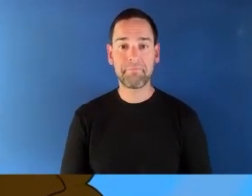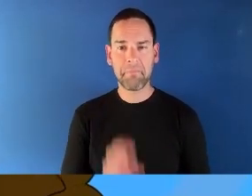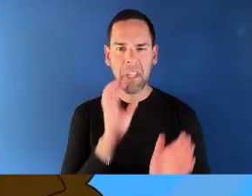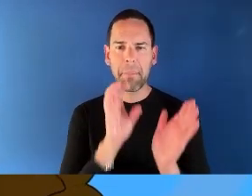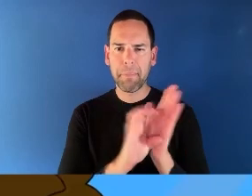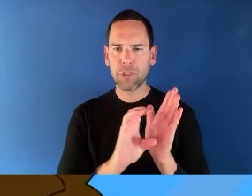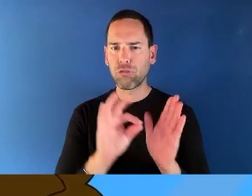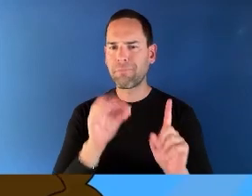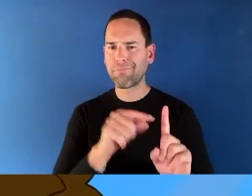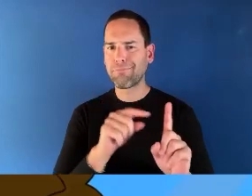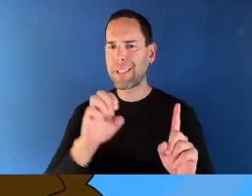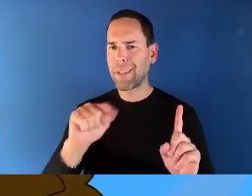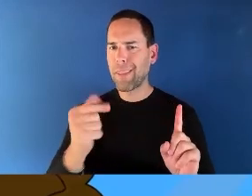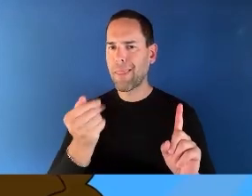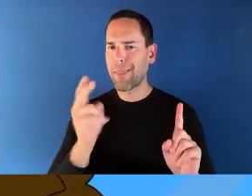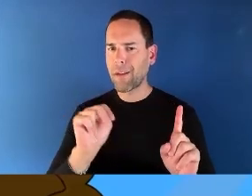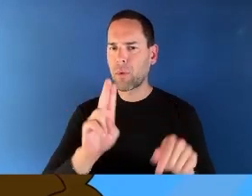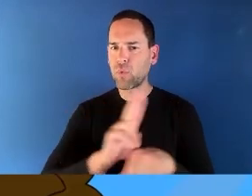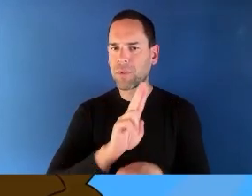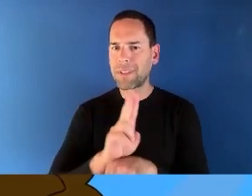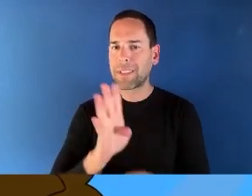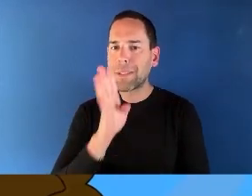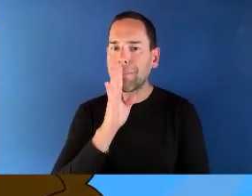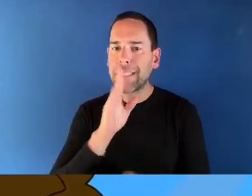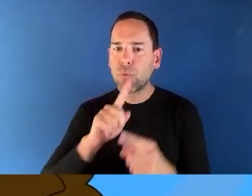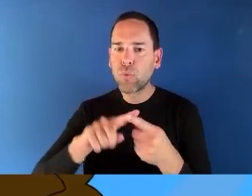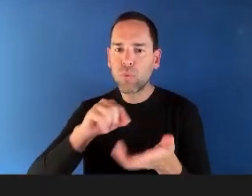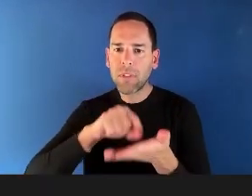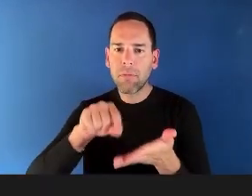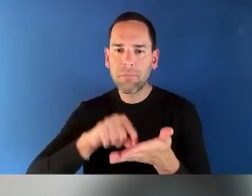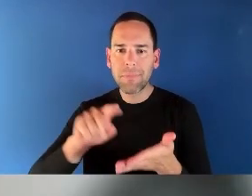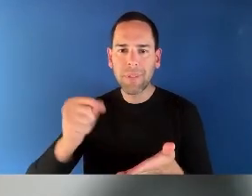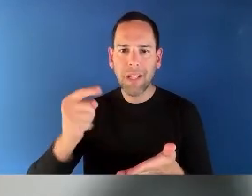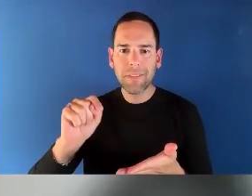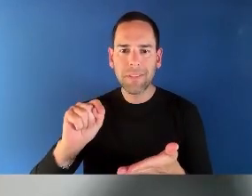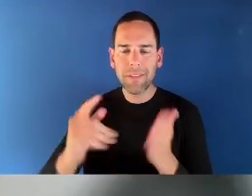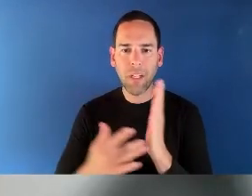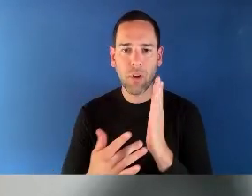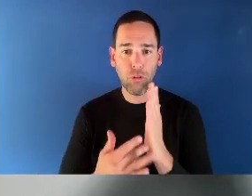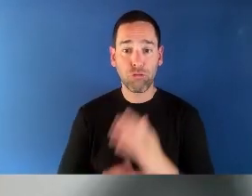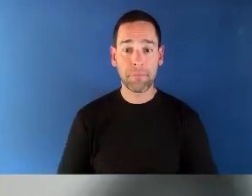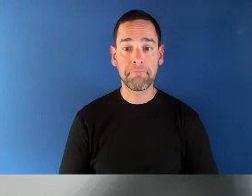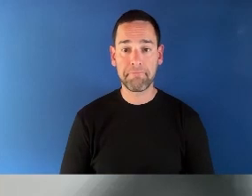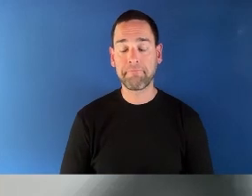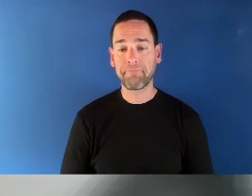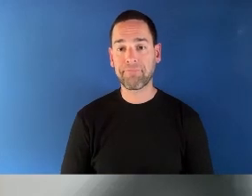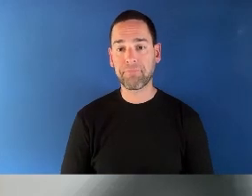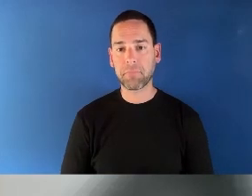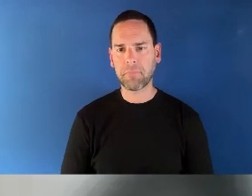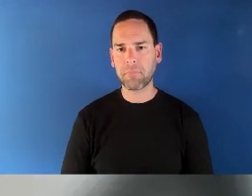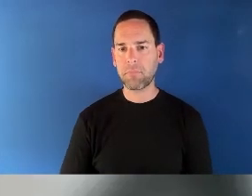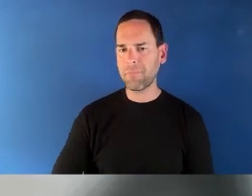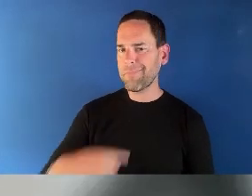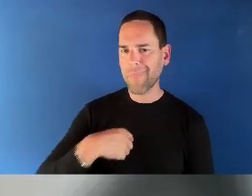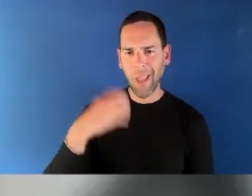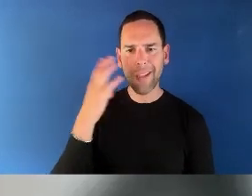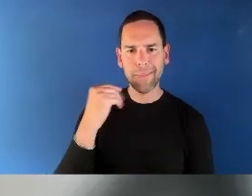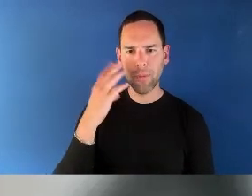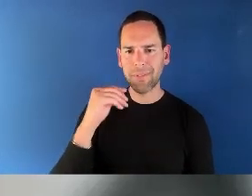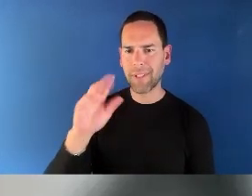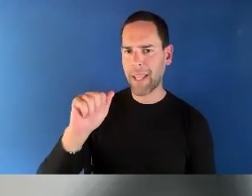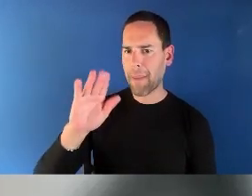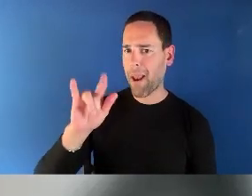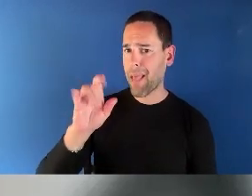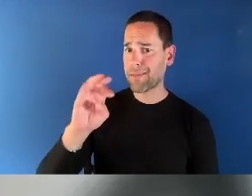Ethan using speech to text technology. So I've experienced ableism at every level of my